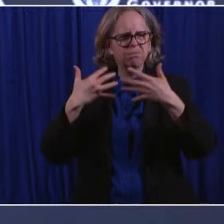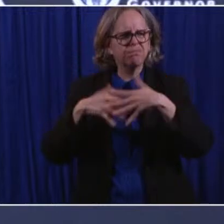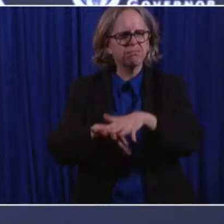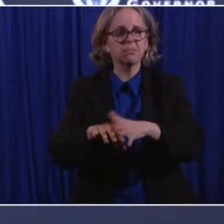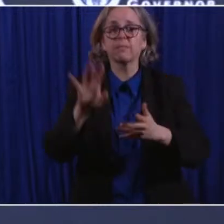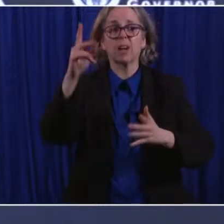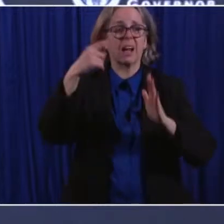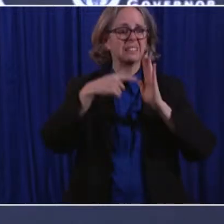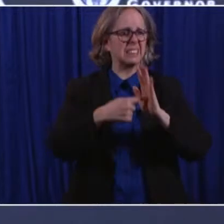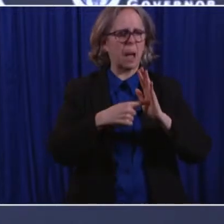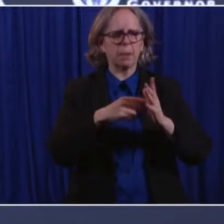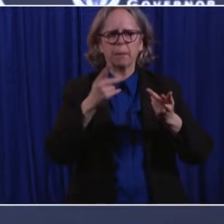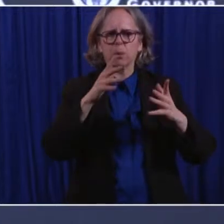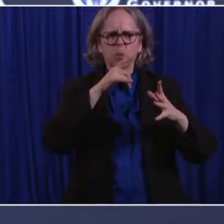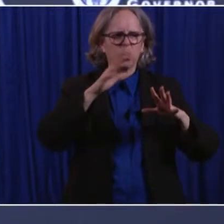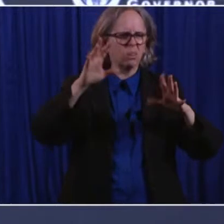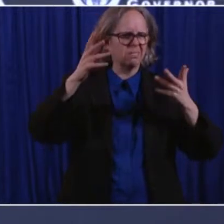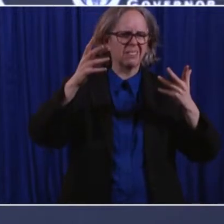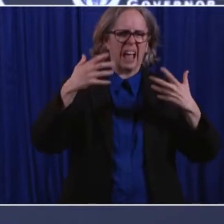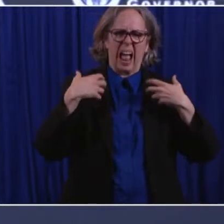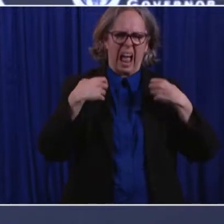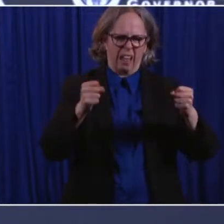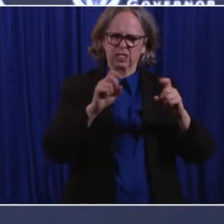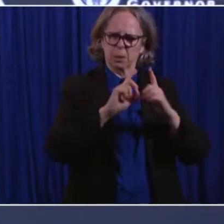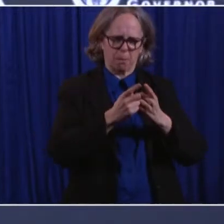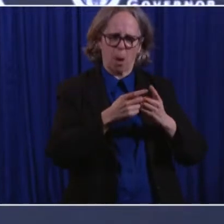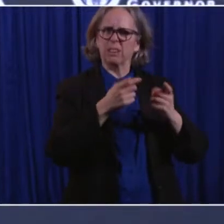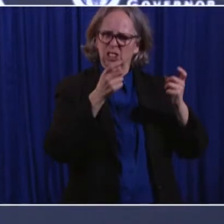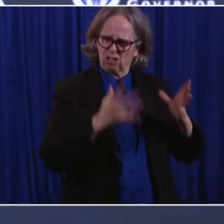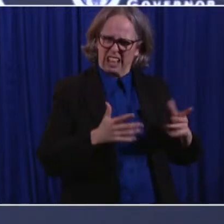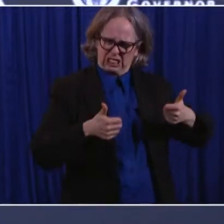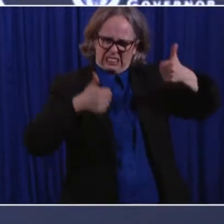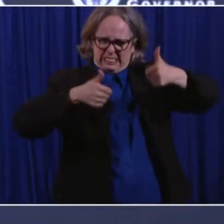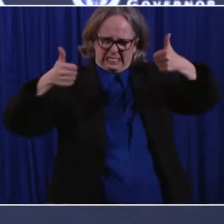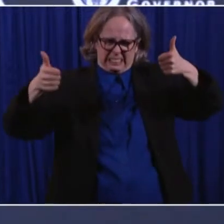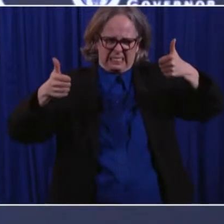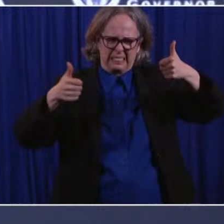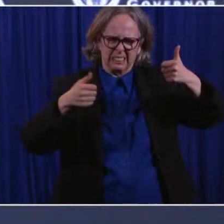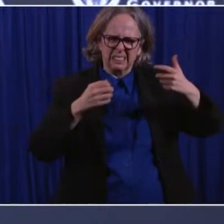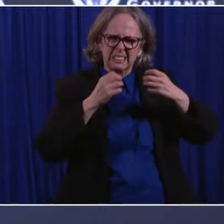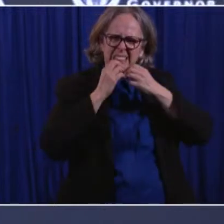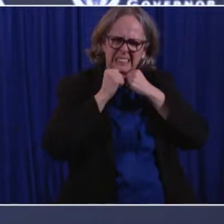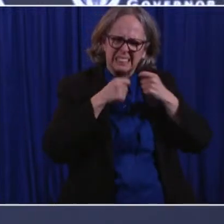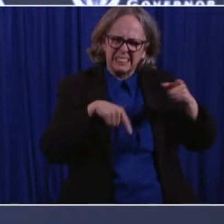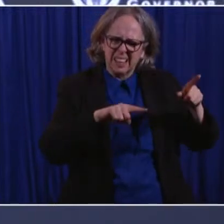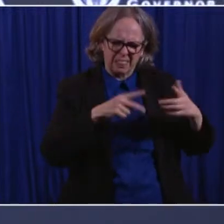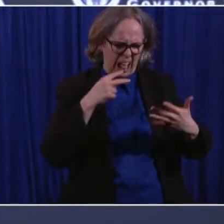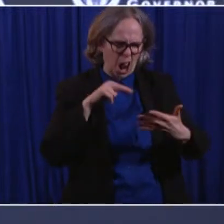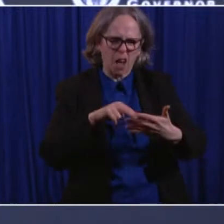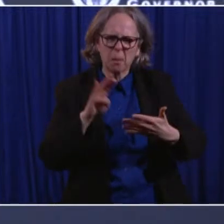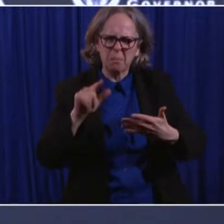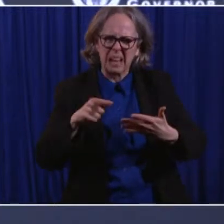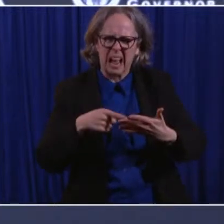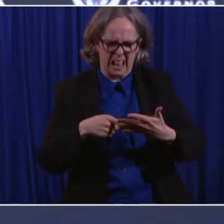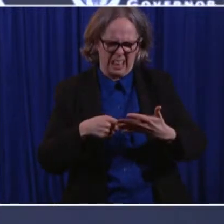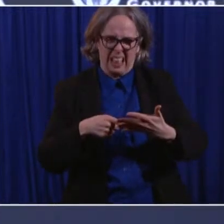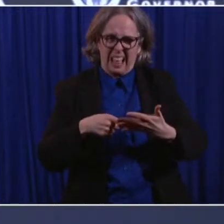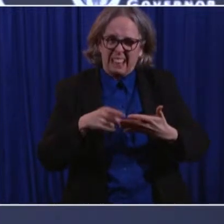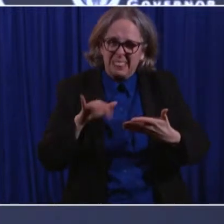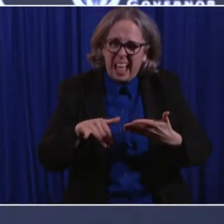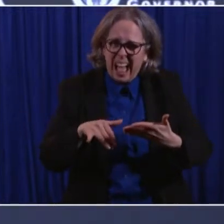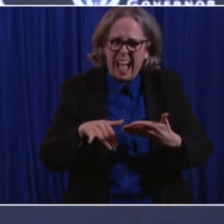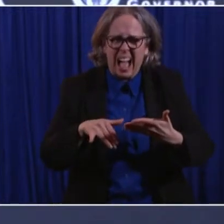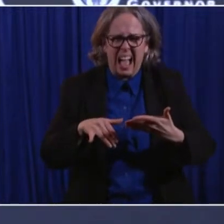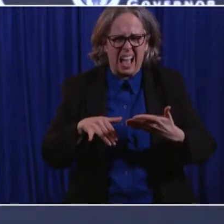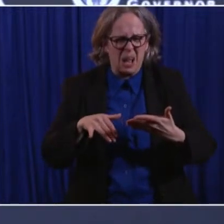and people who care about public health, as we all must, say, why would we want a situation where you could have